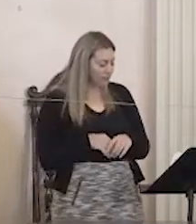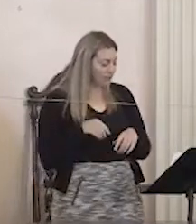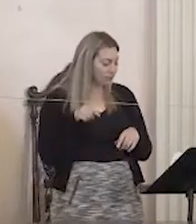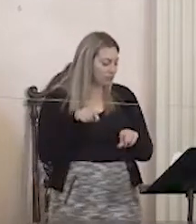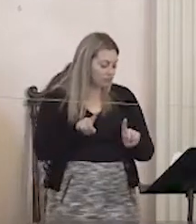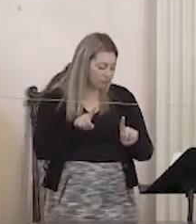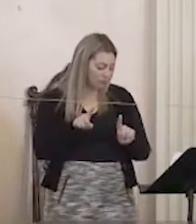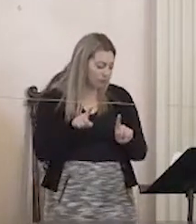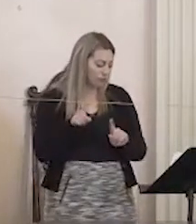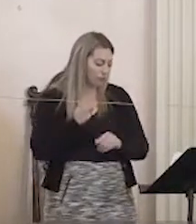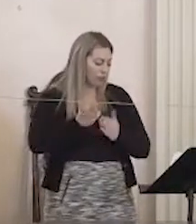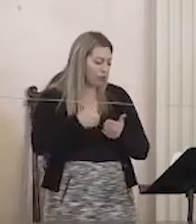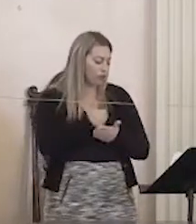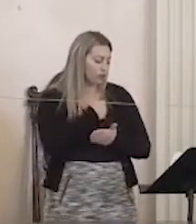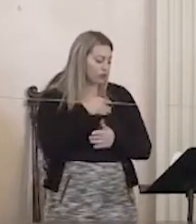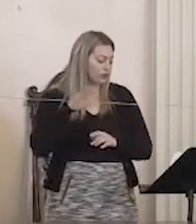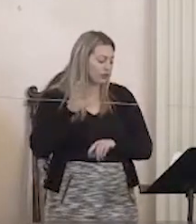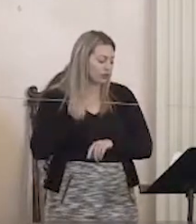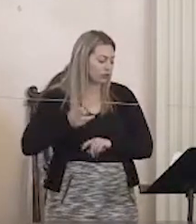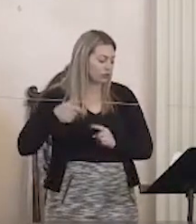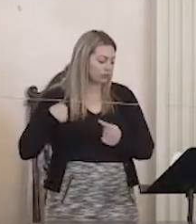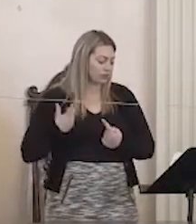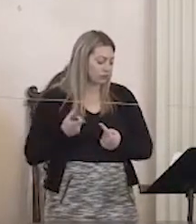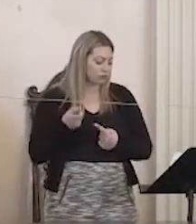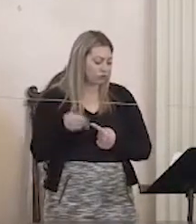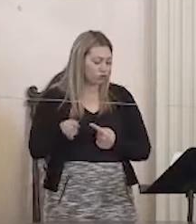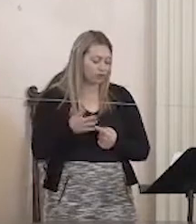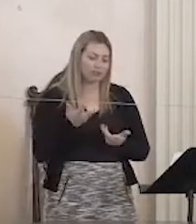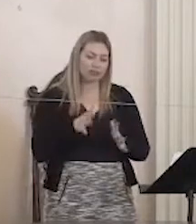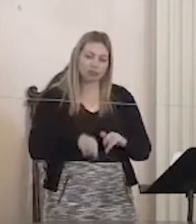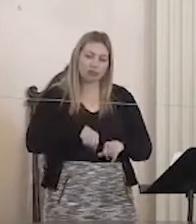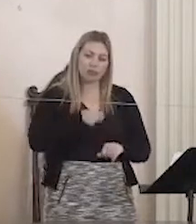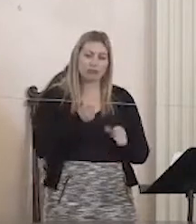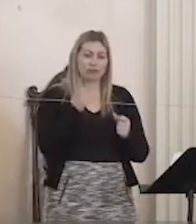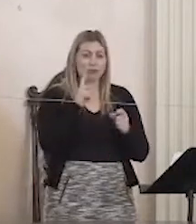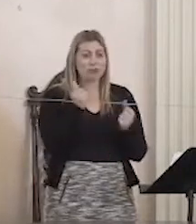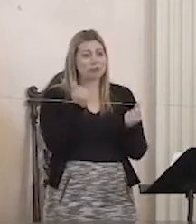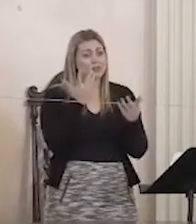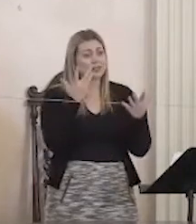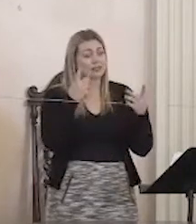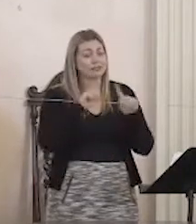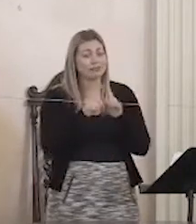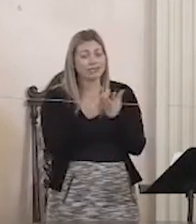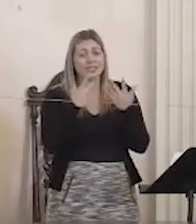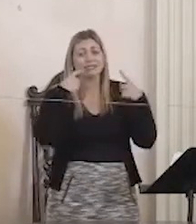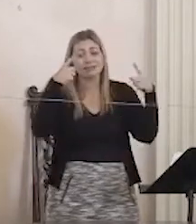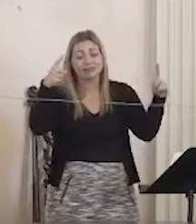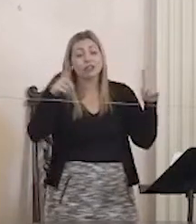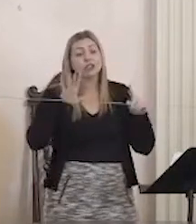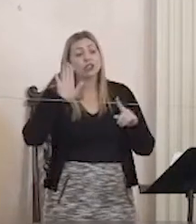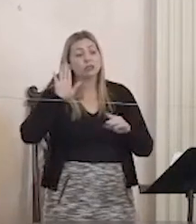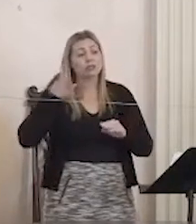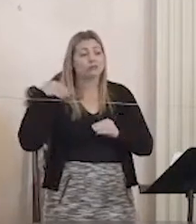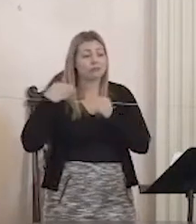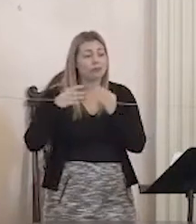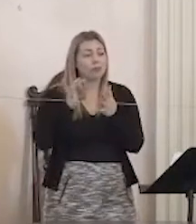Throughout All Souls history, you've been rightfully proud of your many accomplishments. This legacy